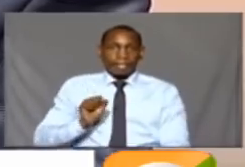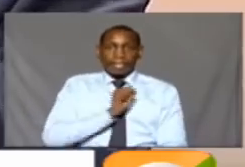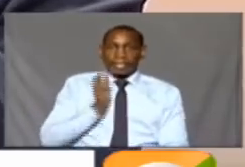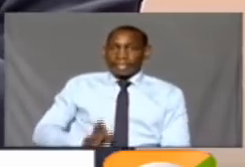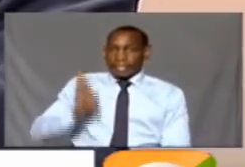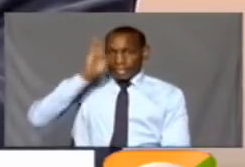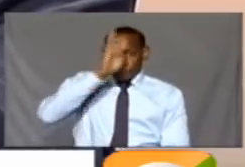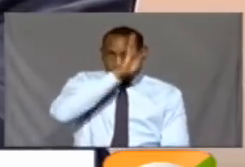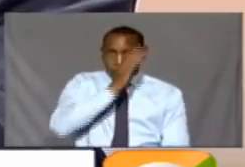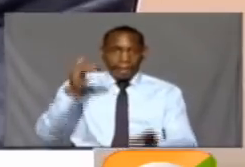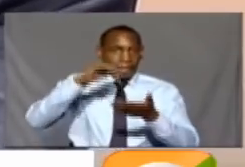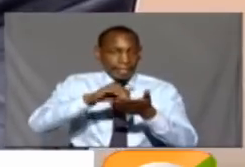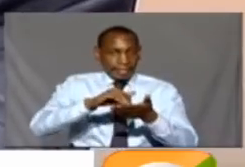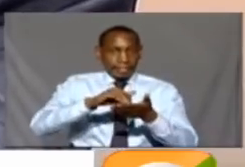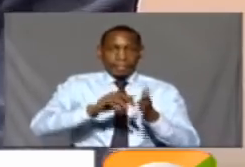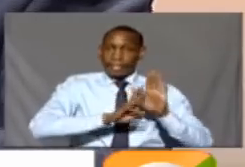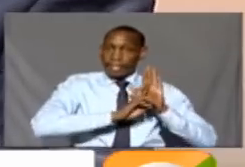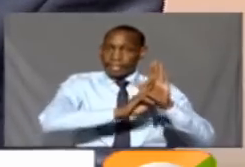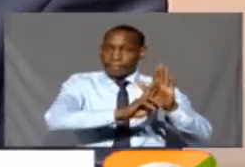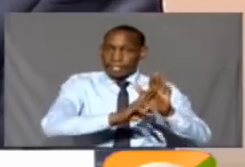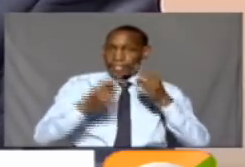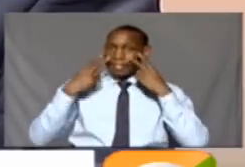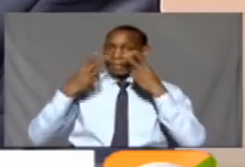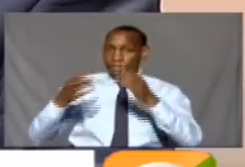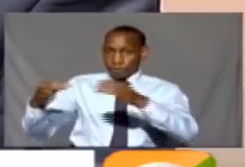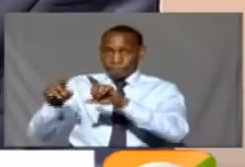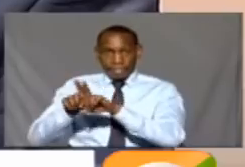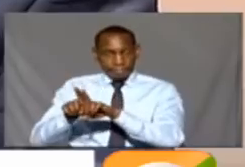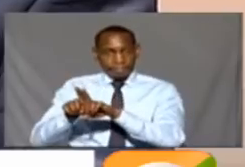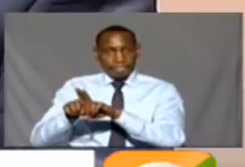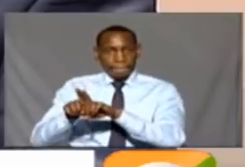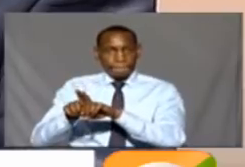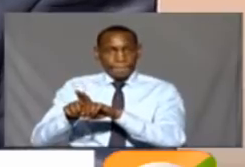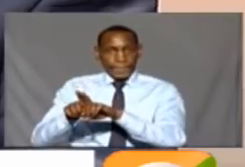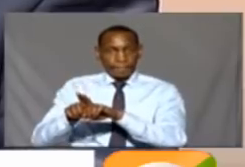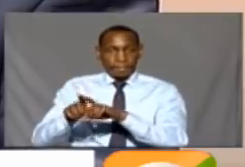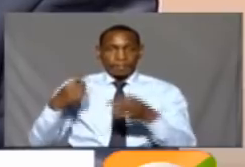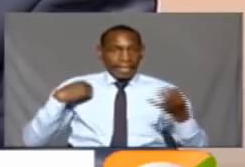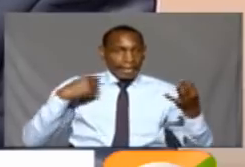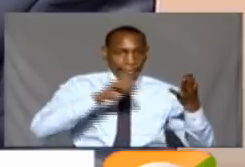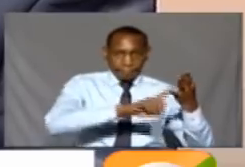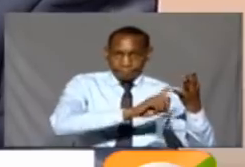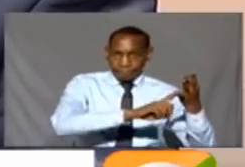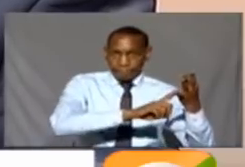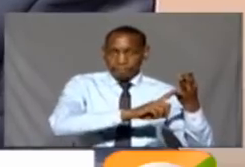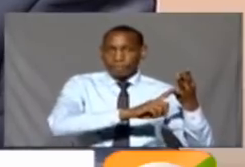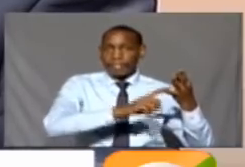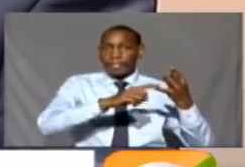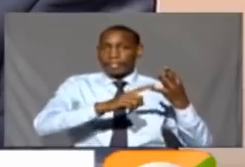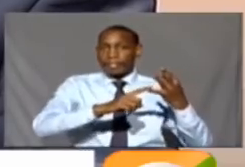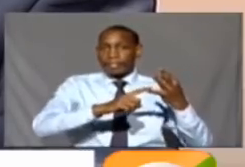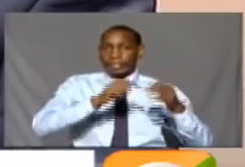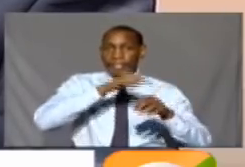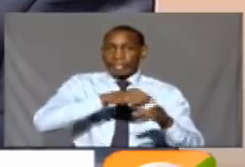Again, I represented the views of the party as well. Number three, when we were at